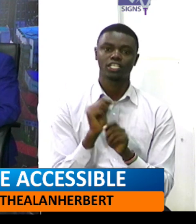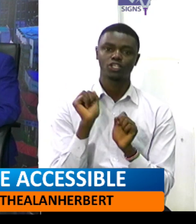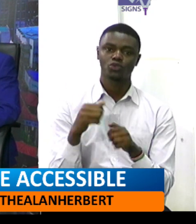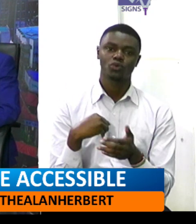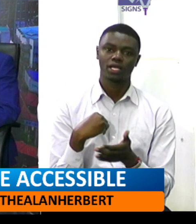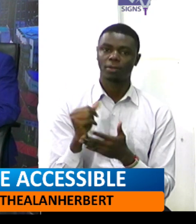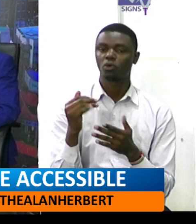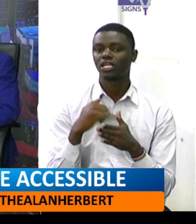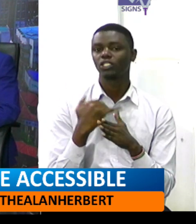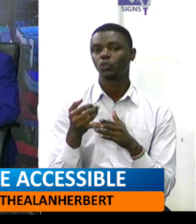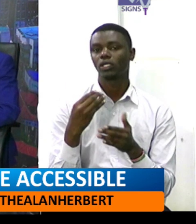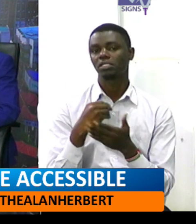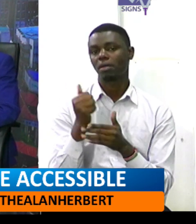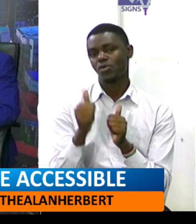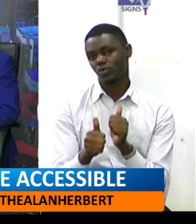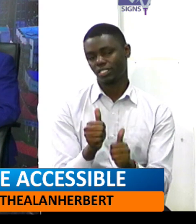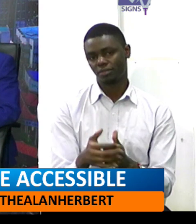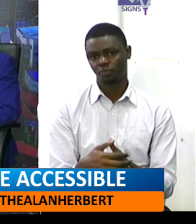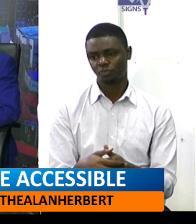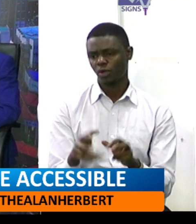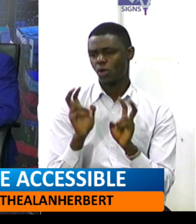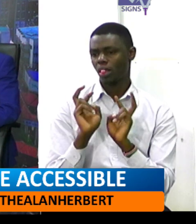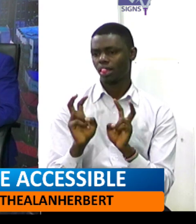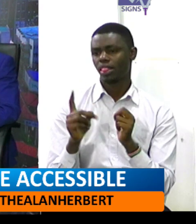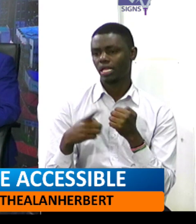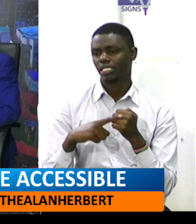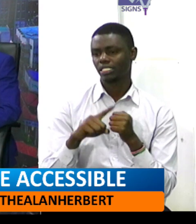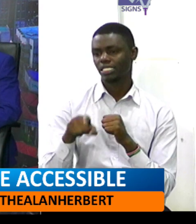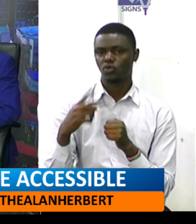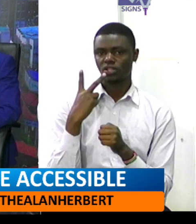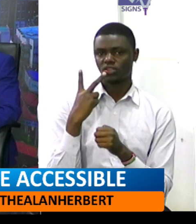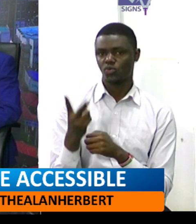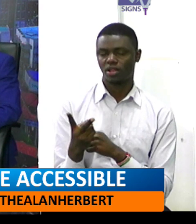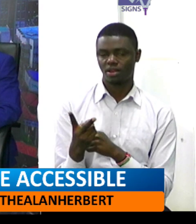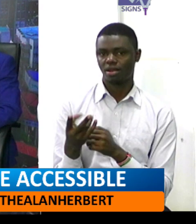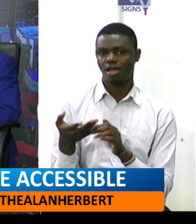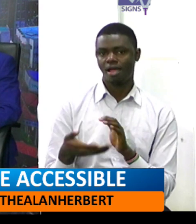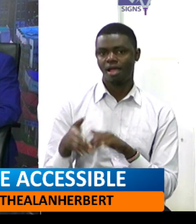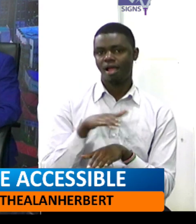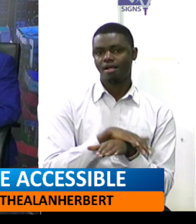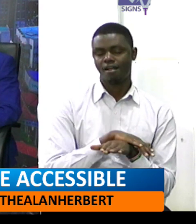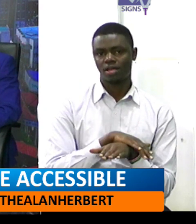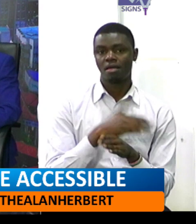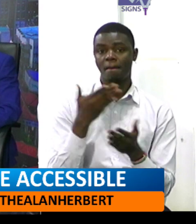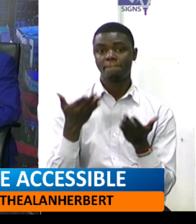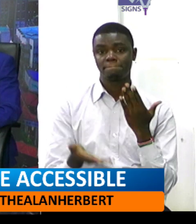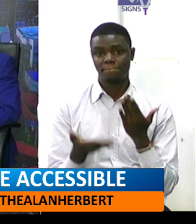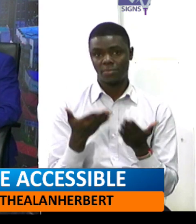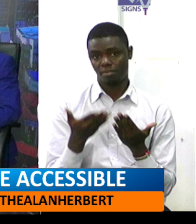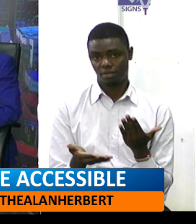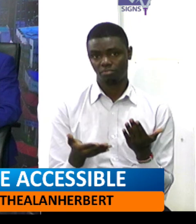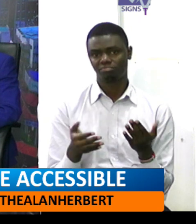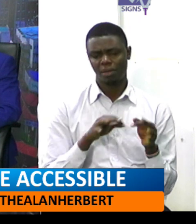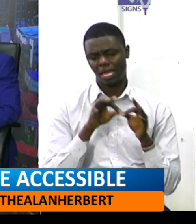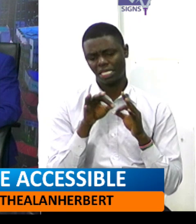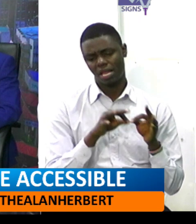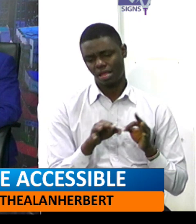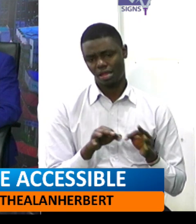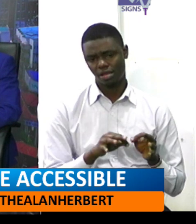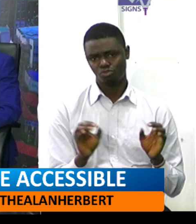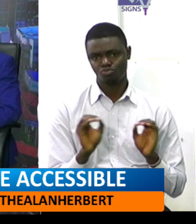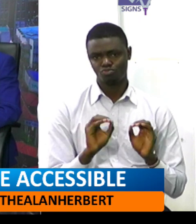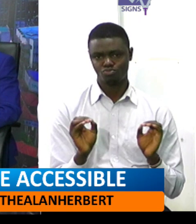insurance you need to buy. Yes. Looking at the 6,200 cover, probably you might not be able to break it